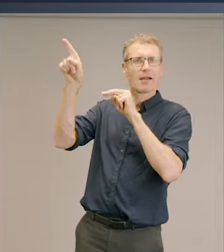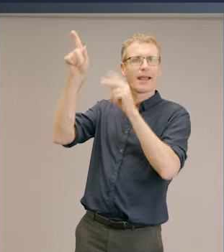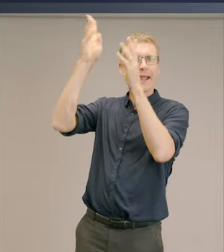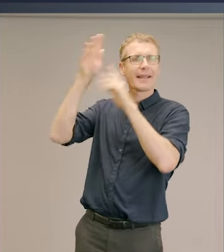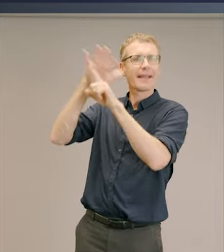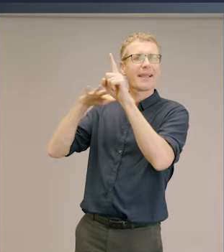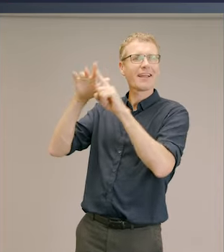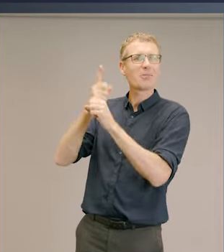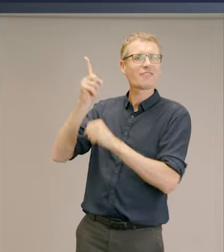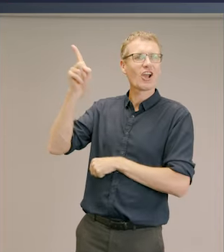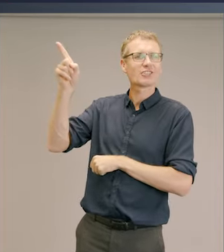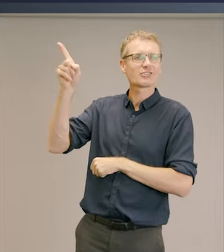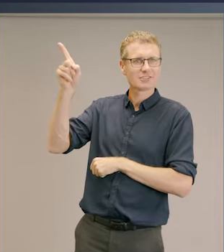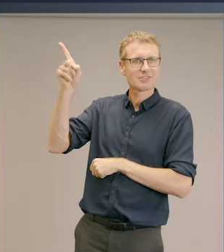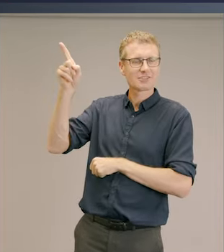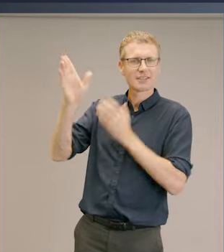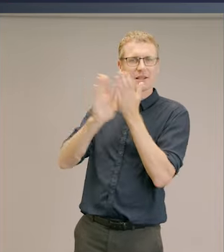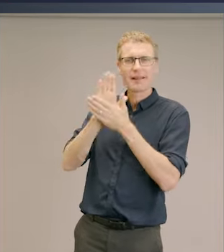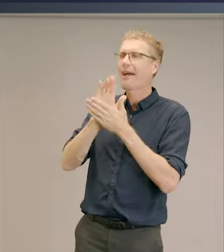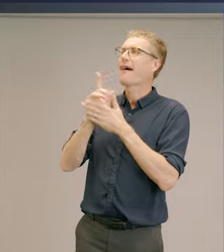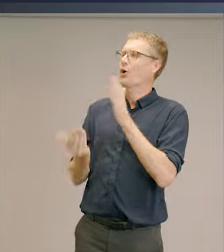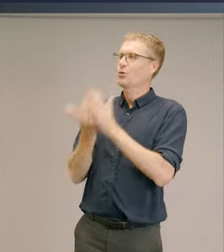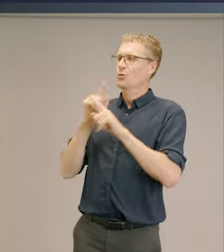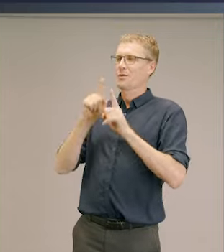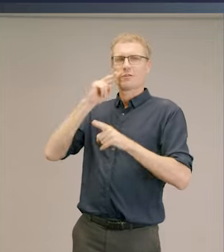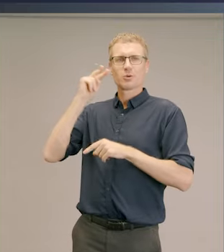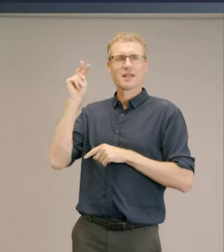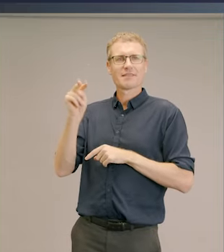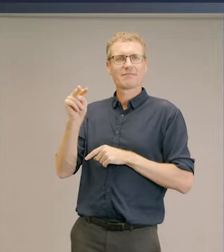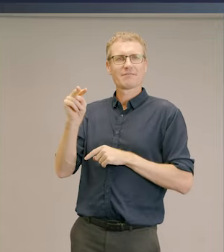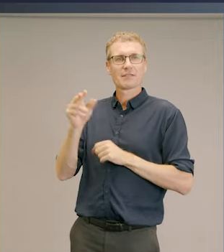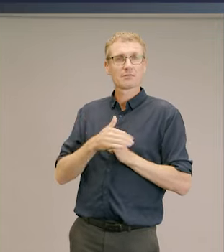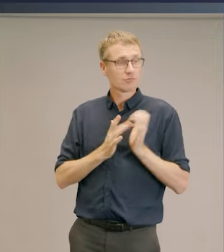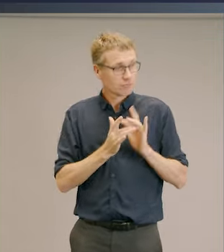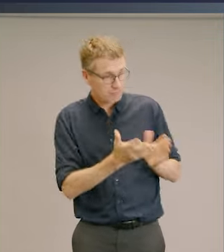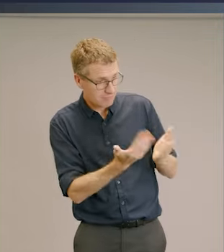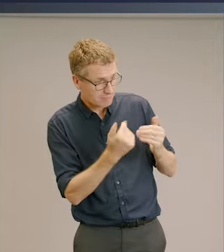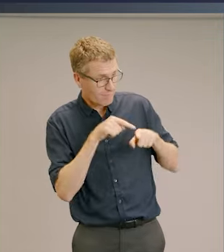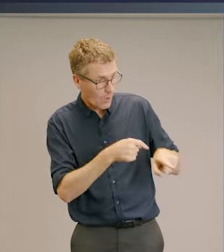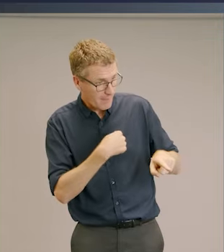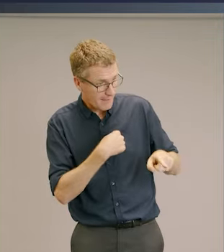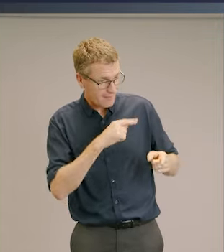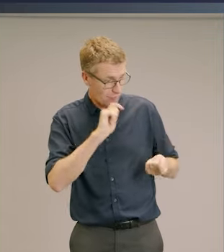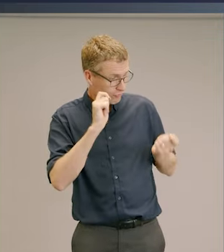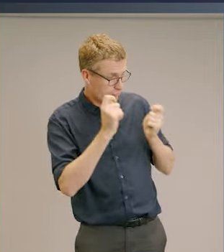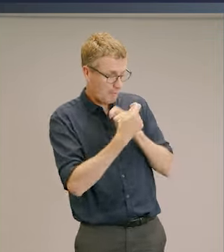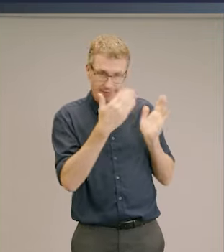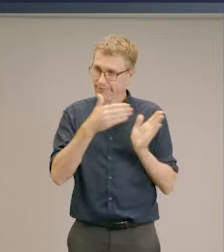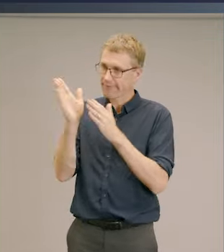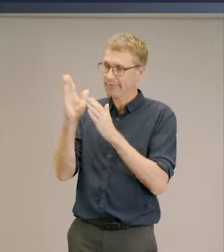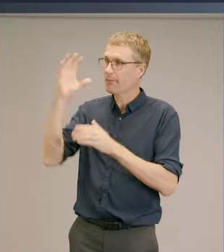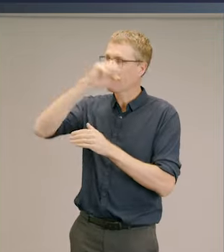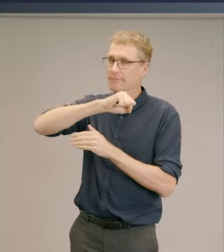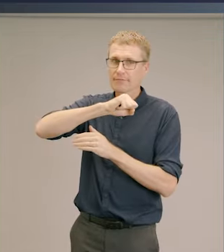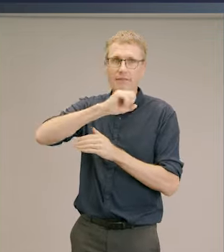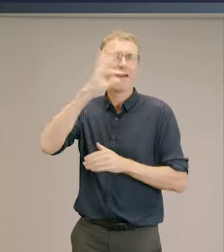God lenses so that you see everything with a kingdom of God lens. He said, "Follow me, repent and